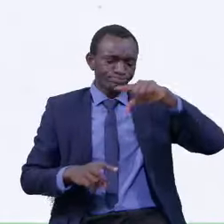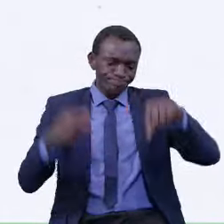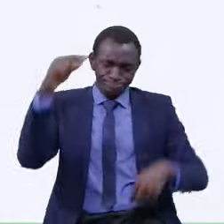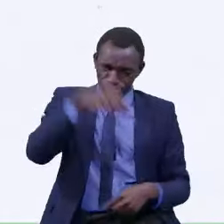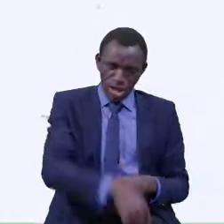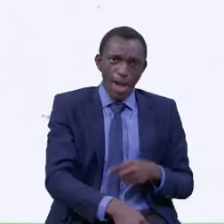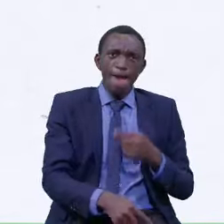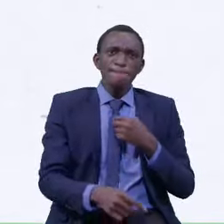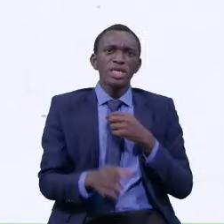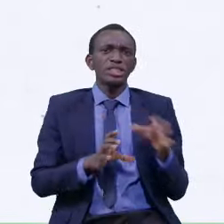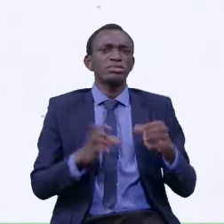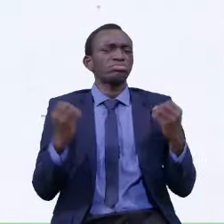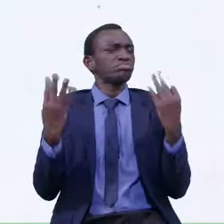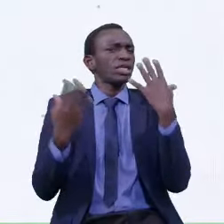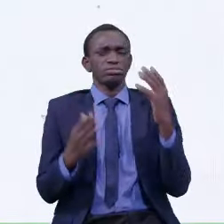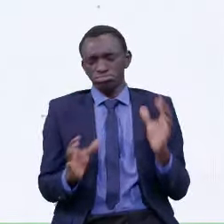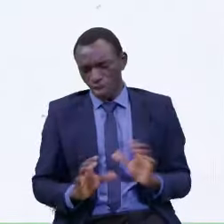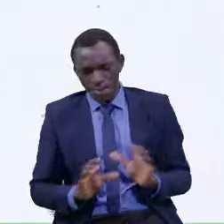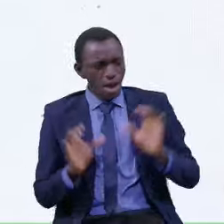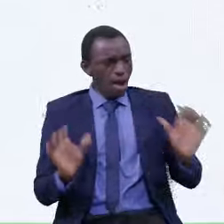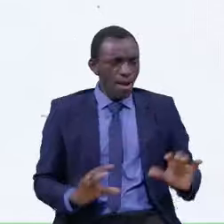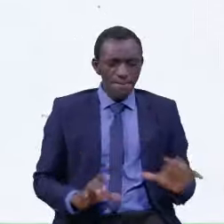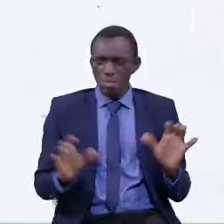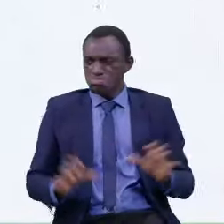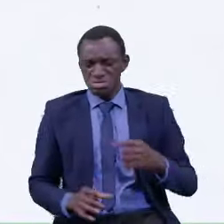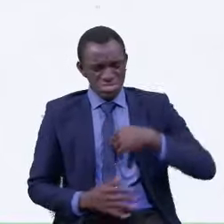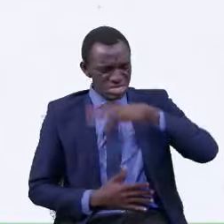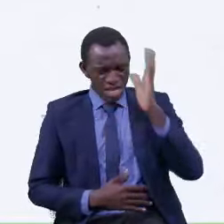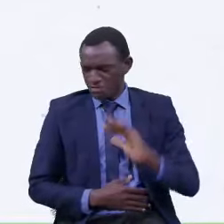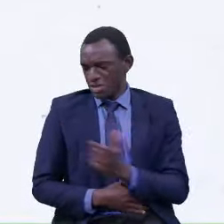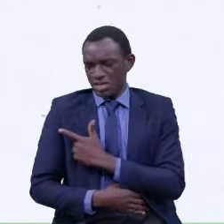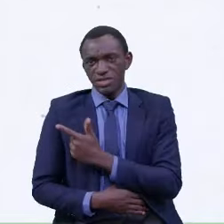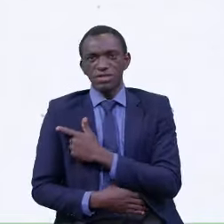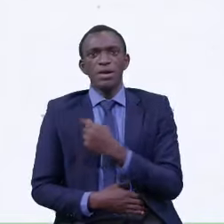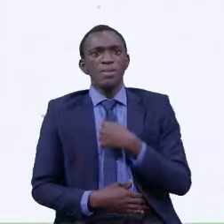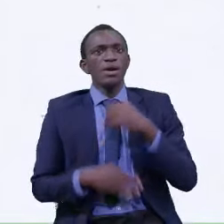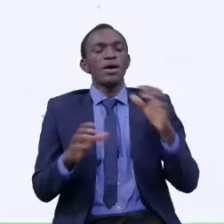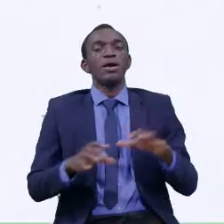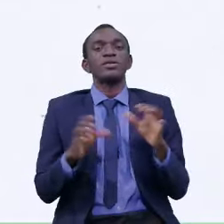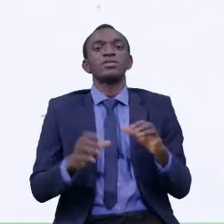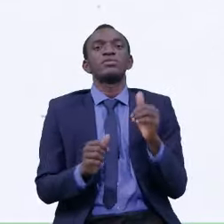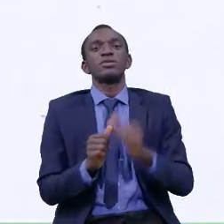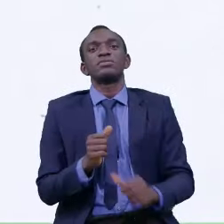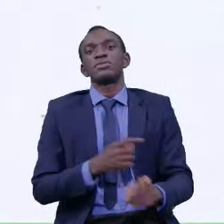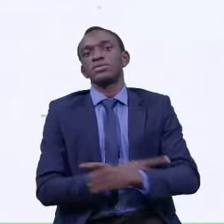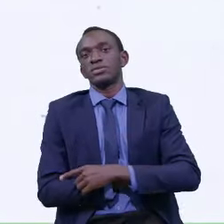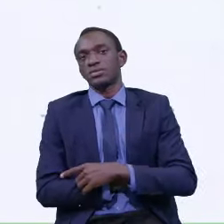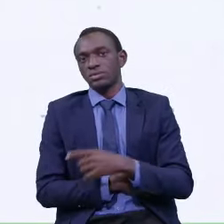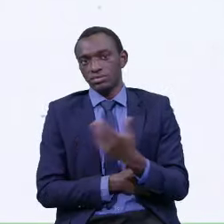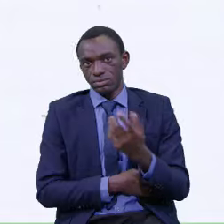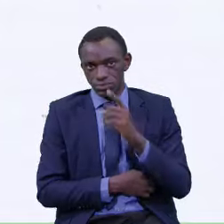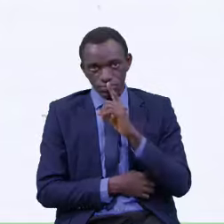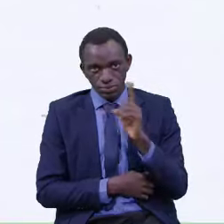knows that I'm not a lazy man. I'm active every day. Your